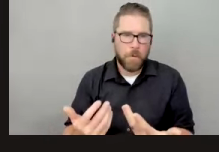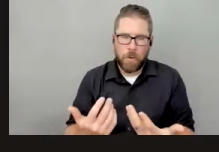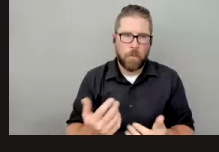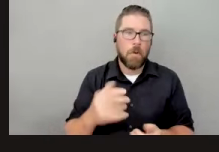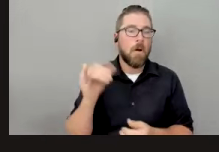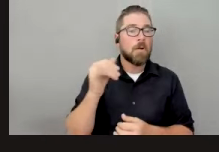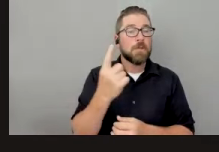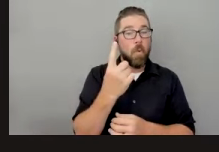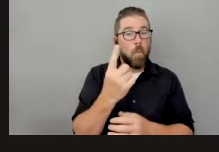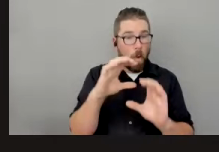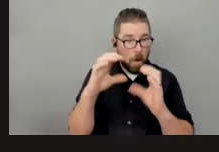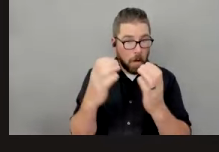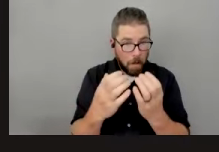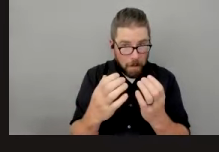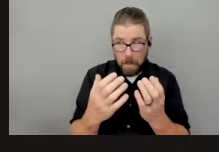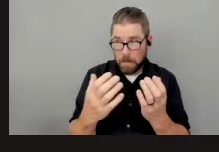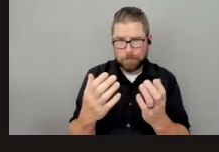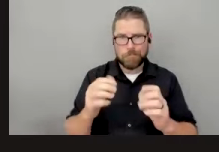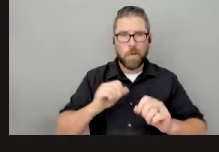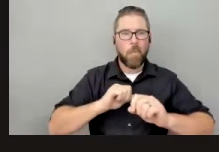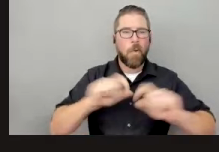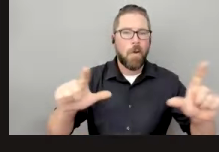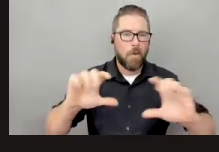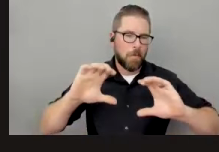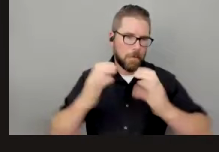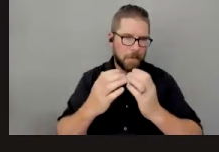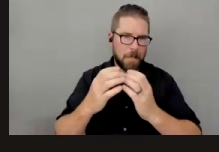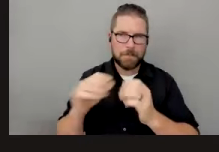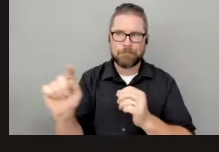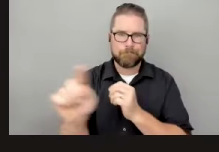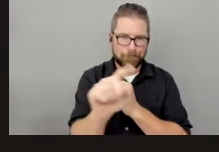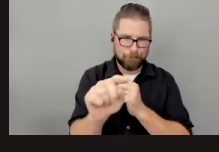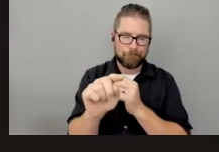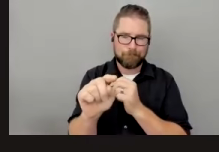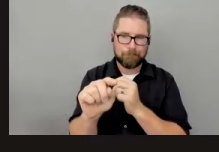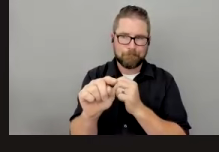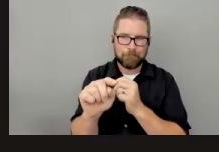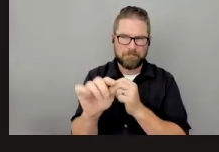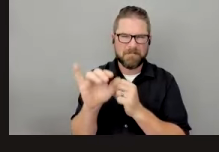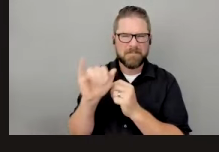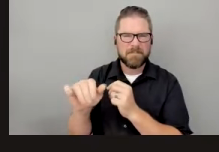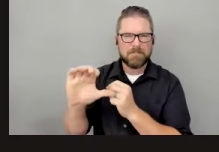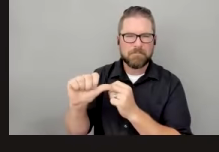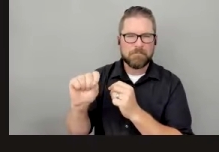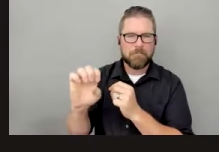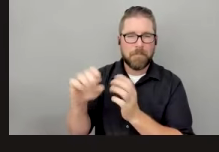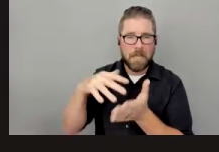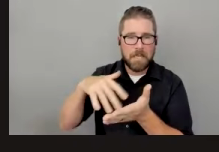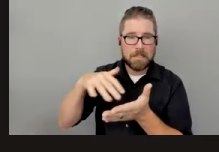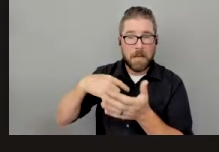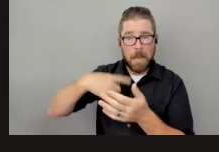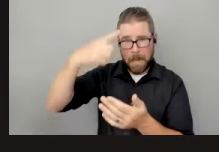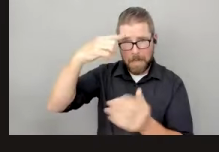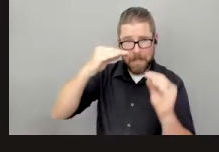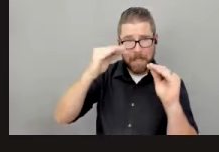class. I think in this situation, in the case study, I think the professor had the right intentions